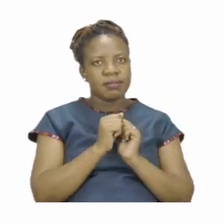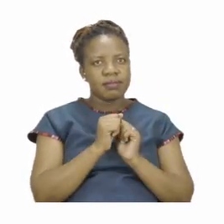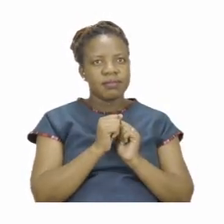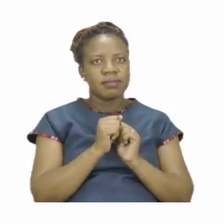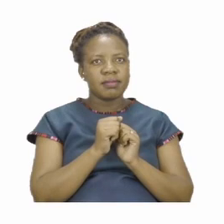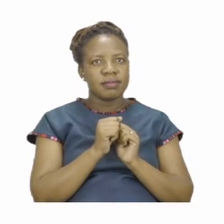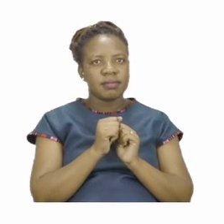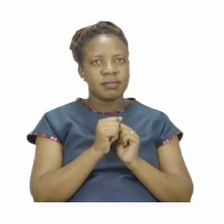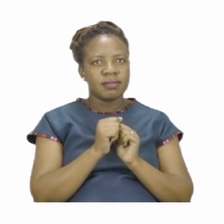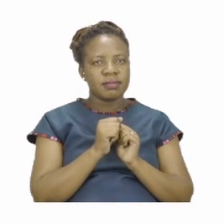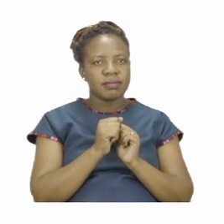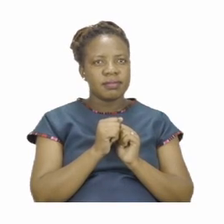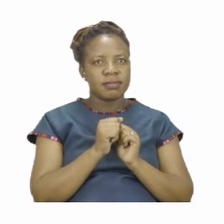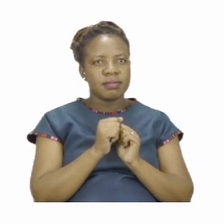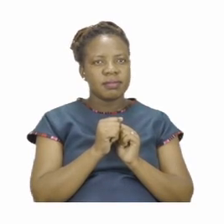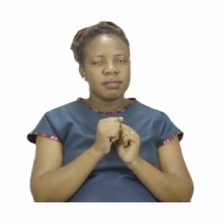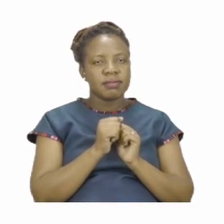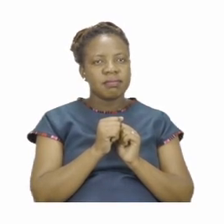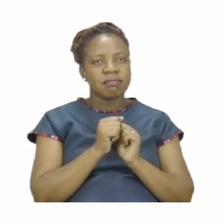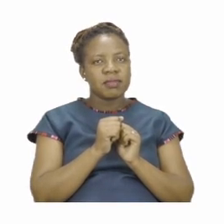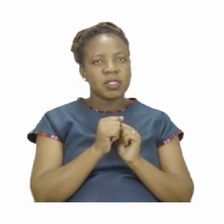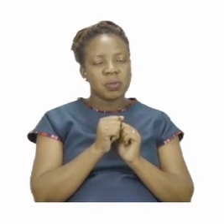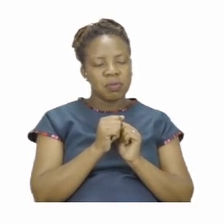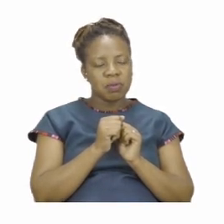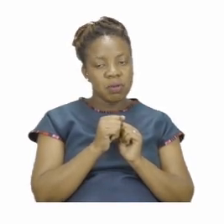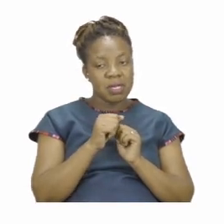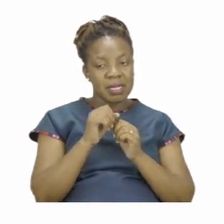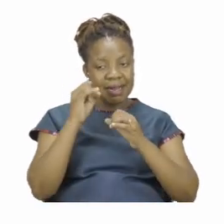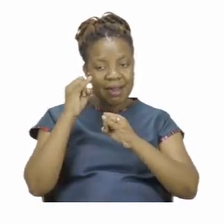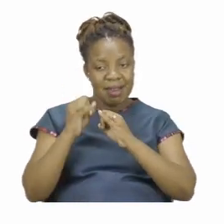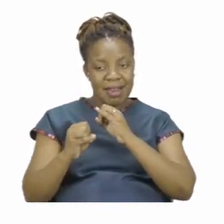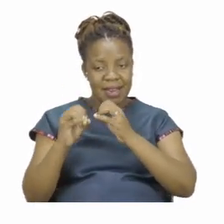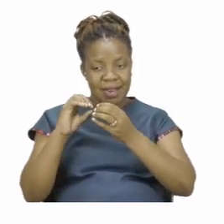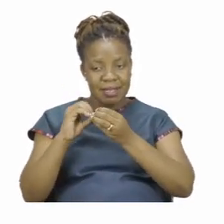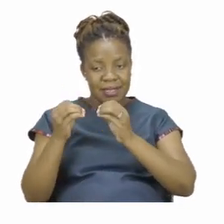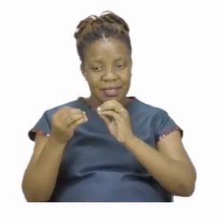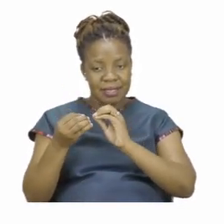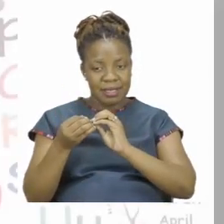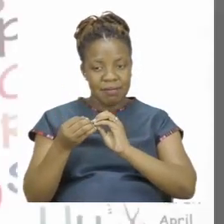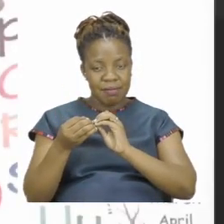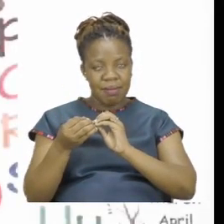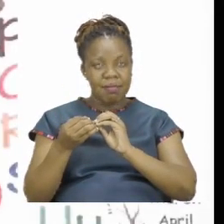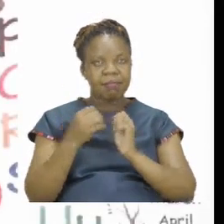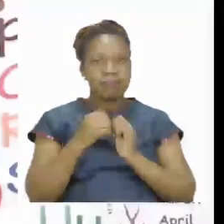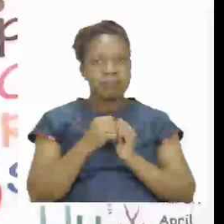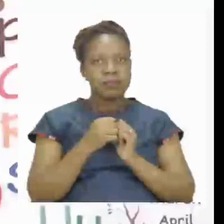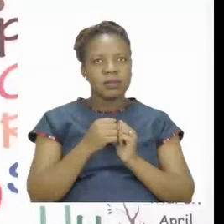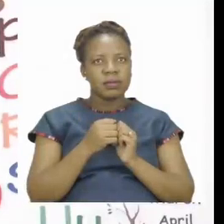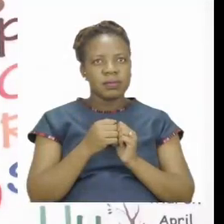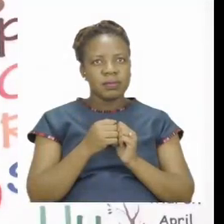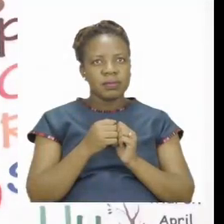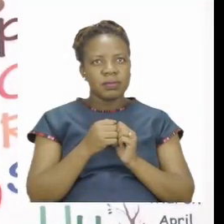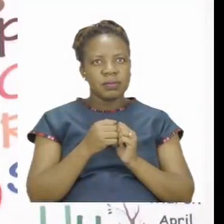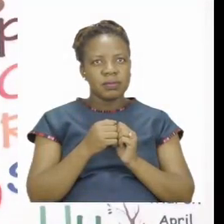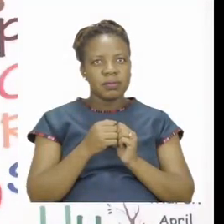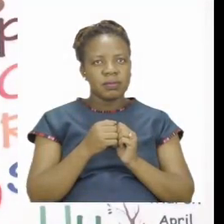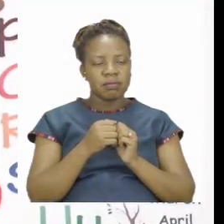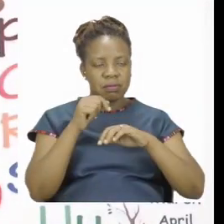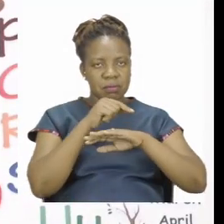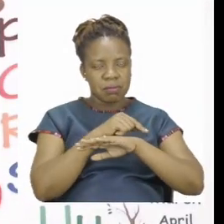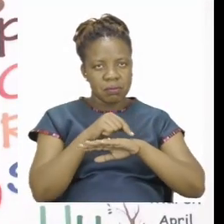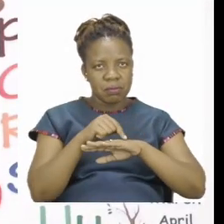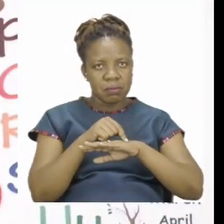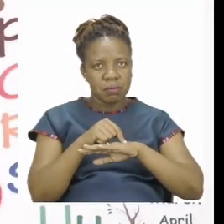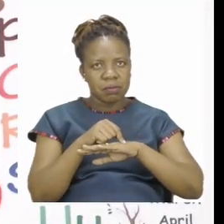given to the one in the middle. Let's do C together. Now it says dash is